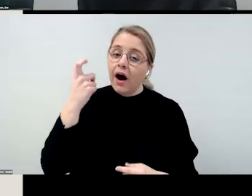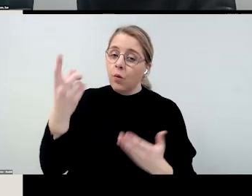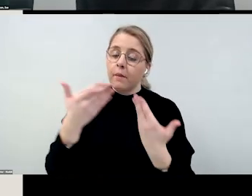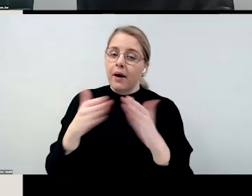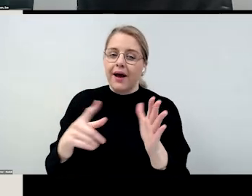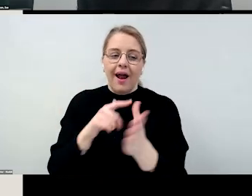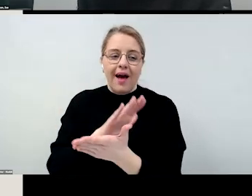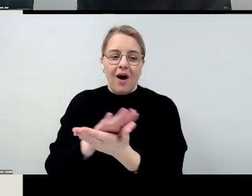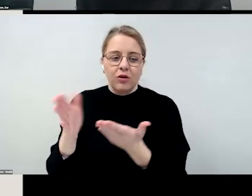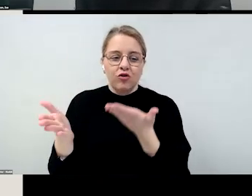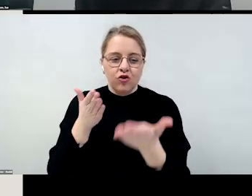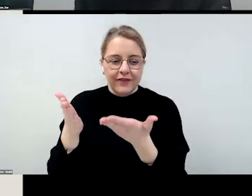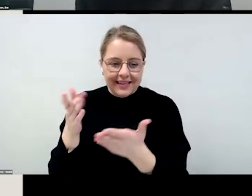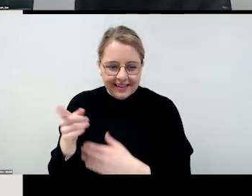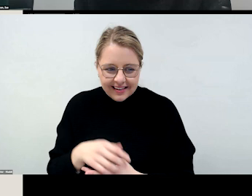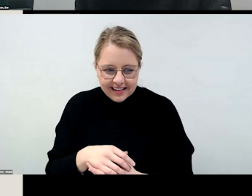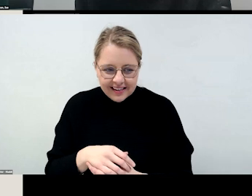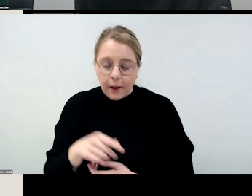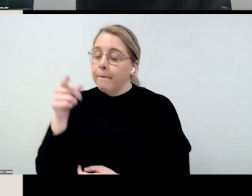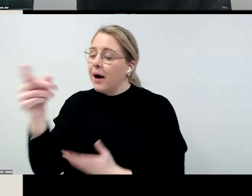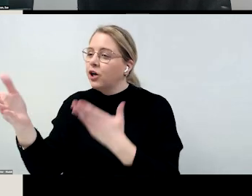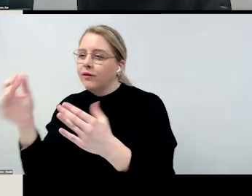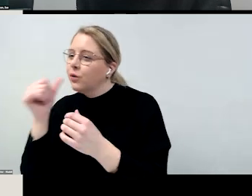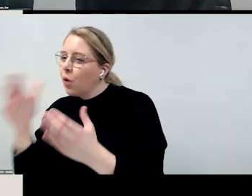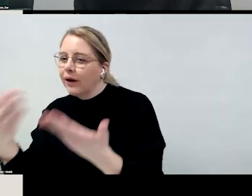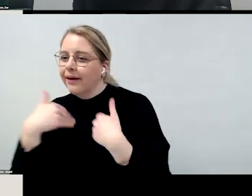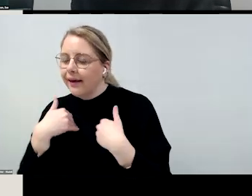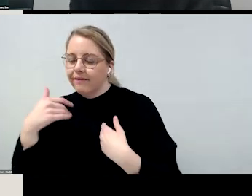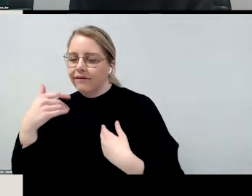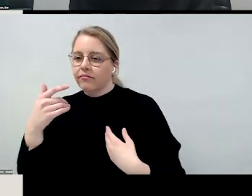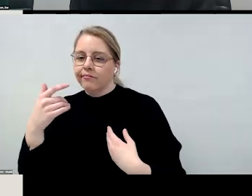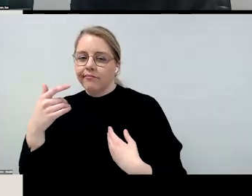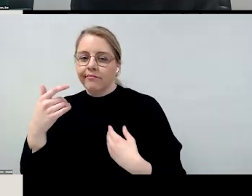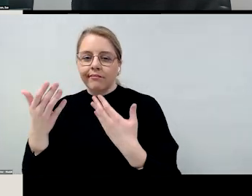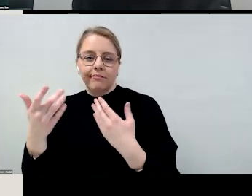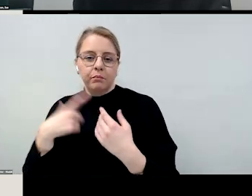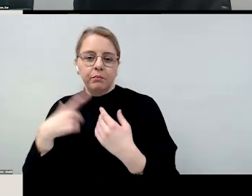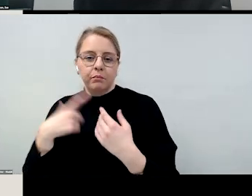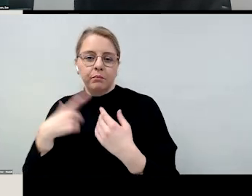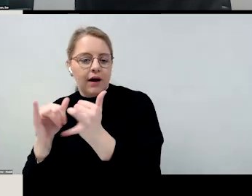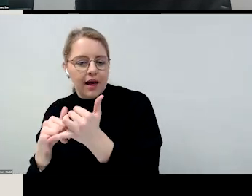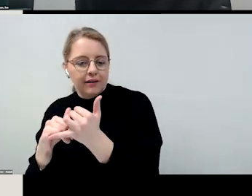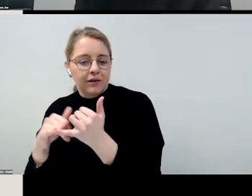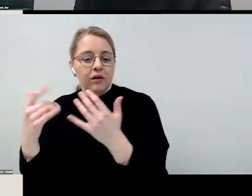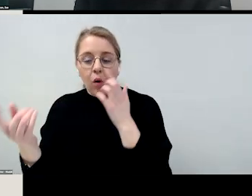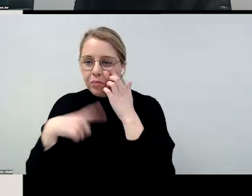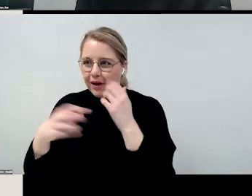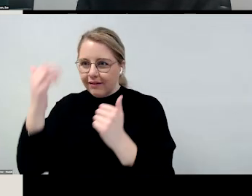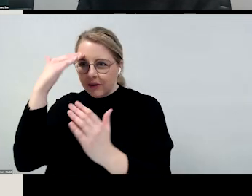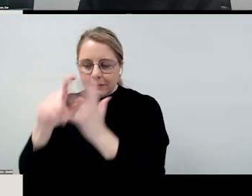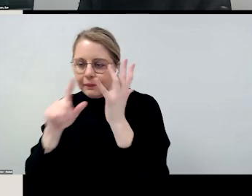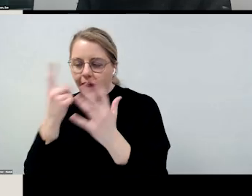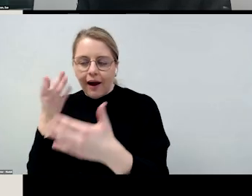but is told that they don't see patients with NDIS funding or patients with a diagnosis of intellectual disability.